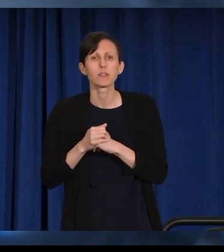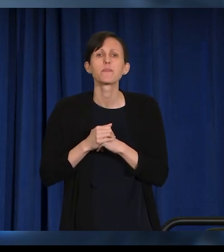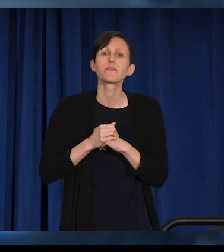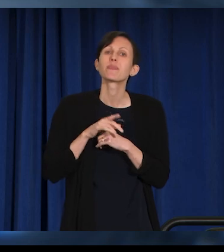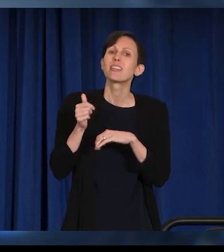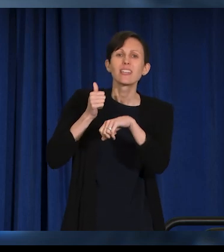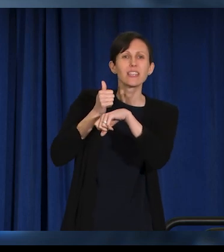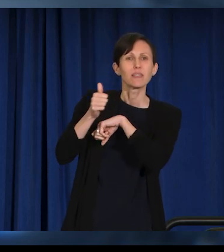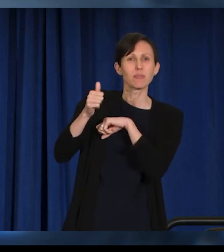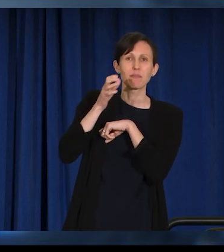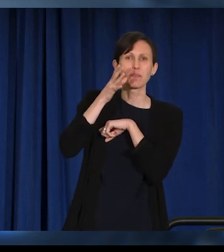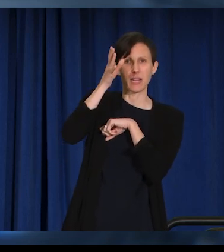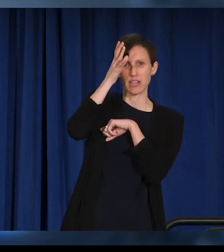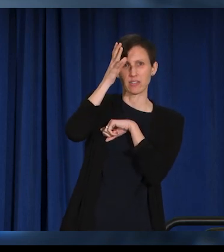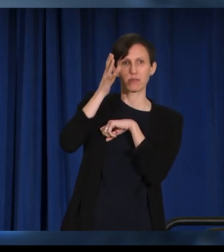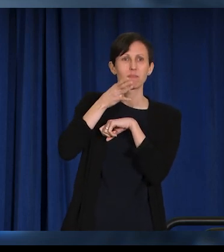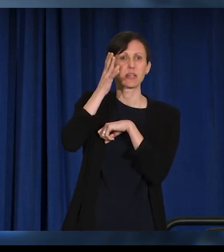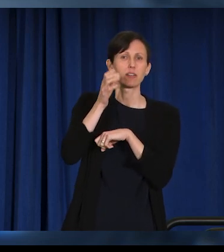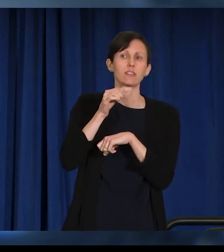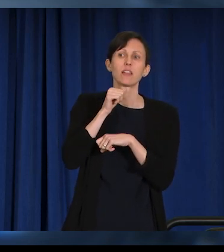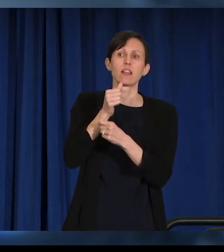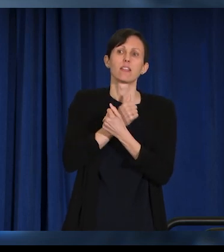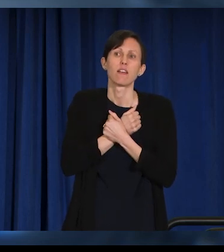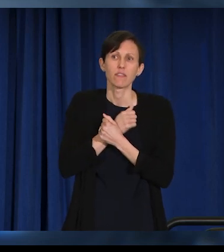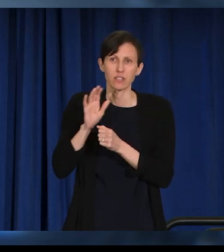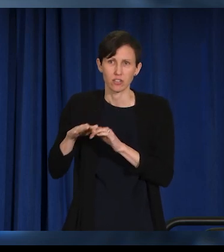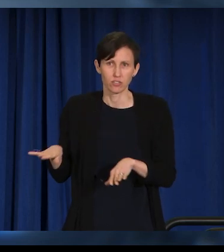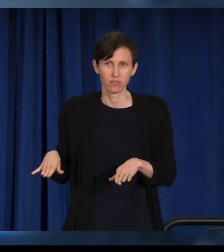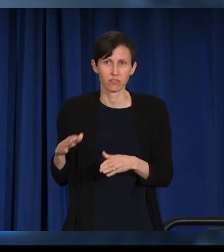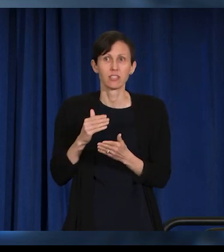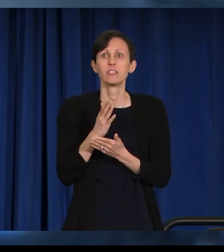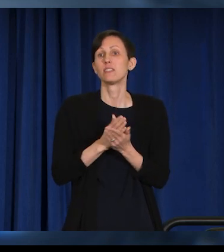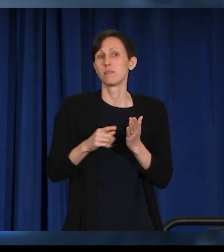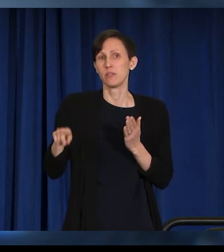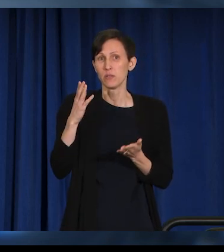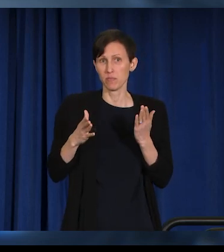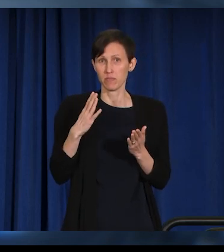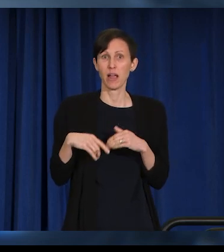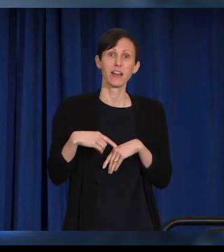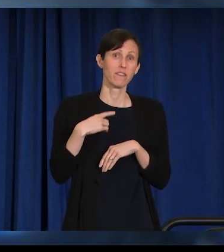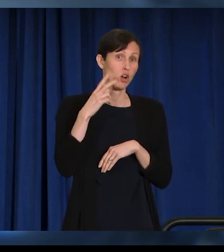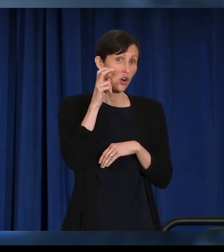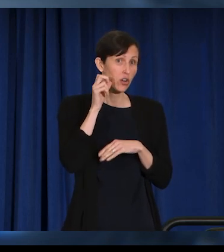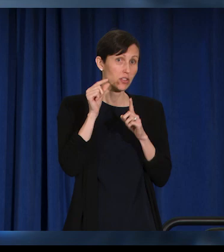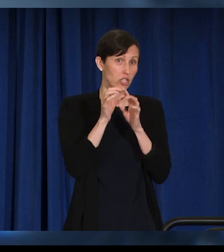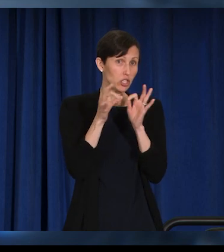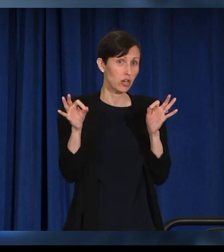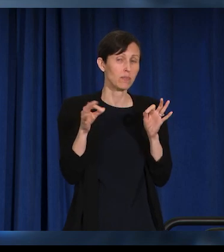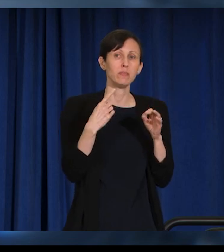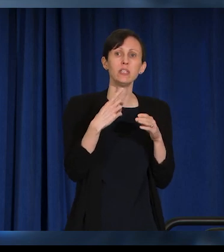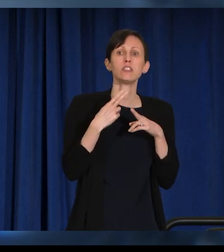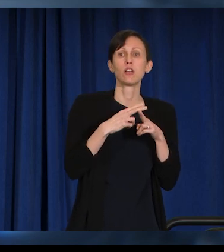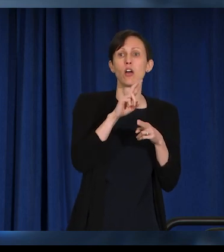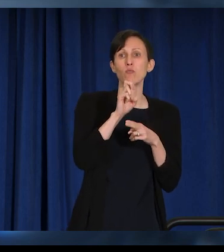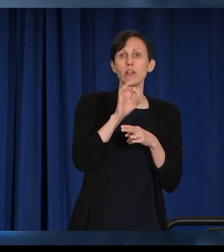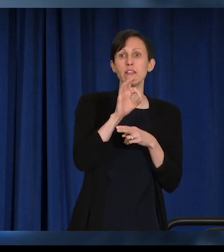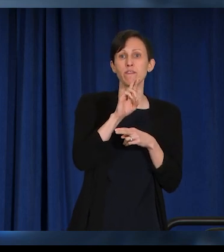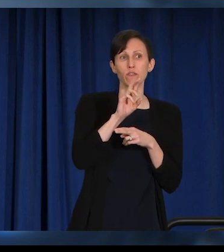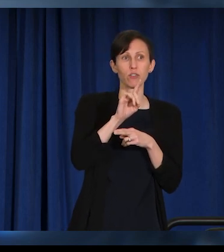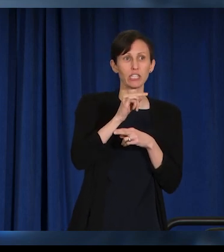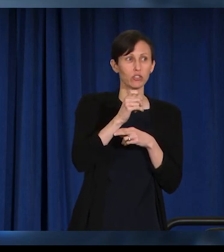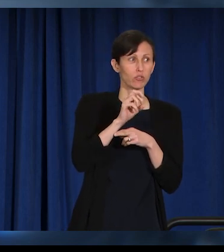cold parenting as the source of autism. So some of you may have heard of the term refrigerator mother. This is where that term comes